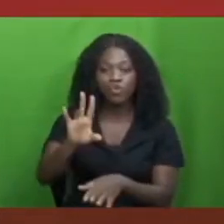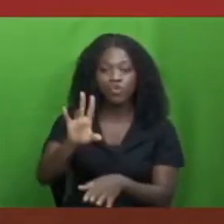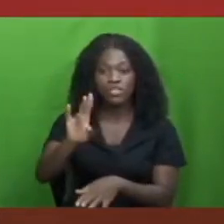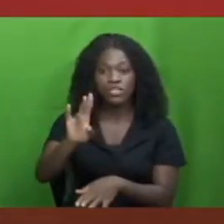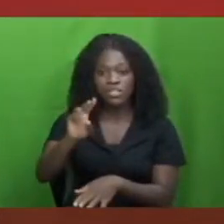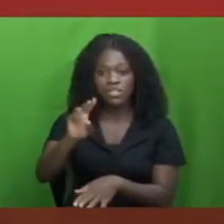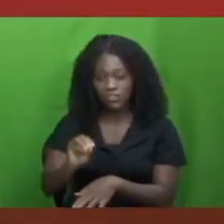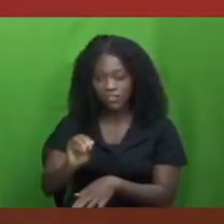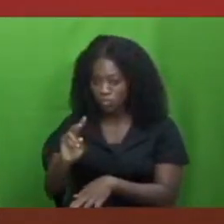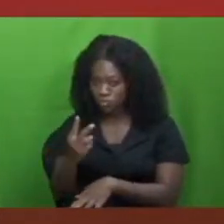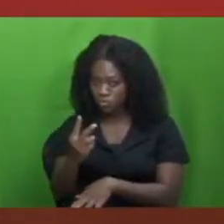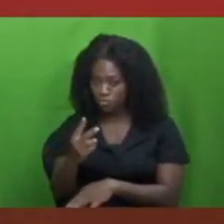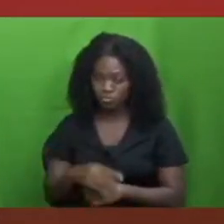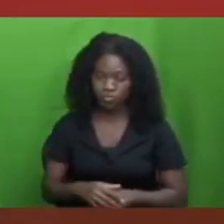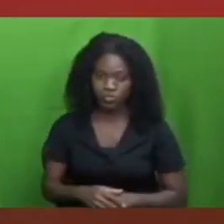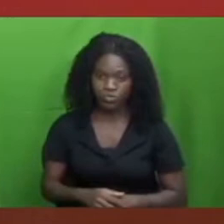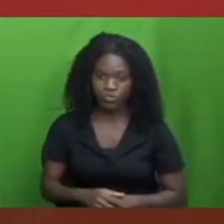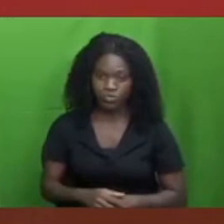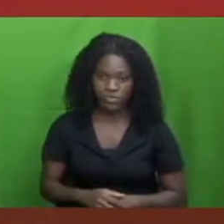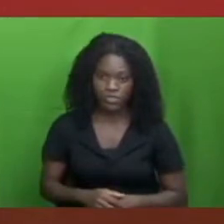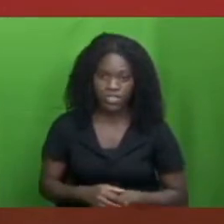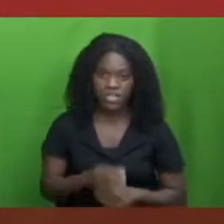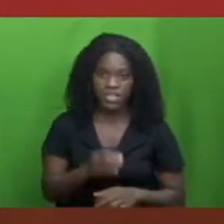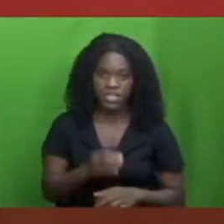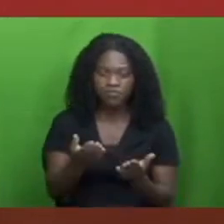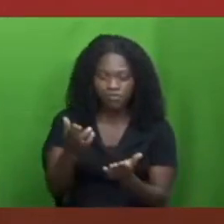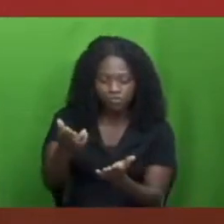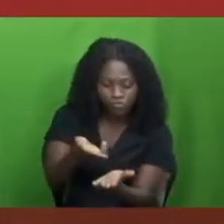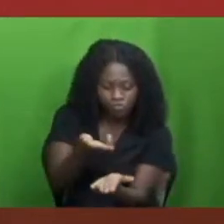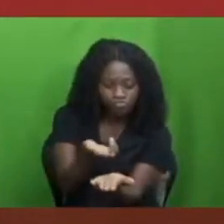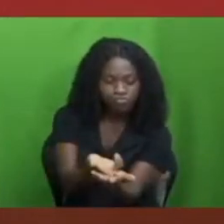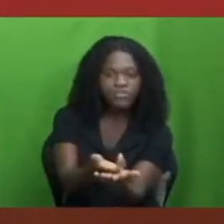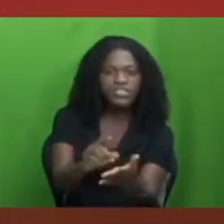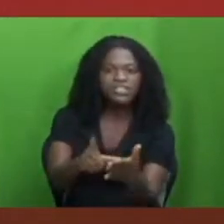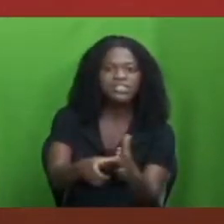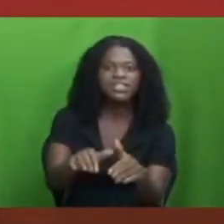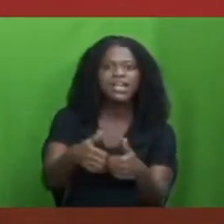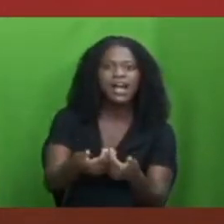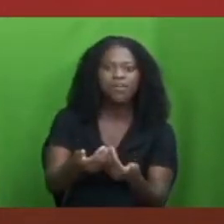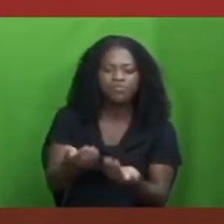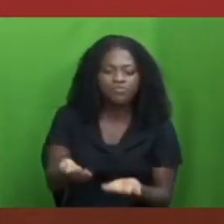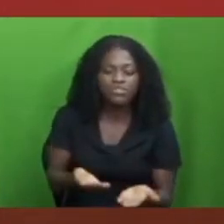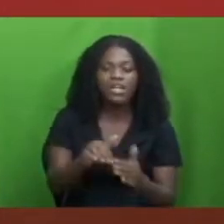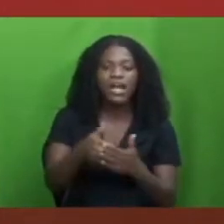present it as a statement, it comes under Order 72.